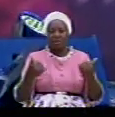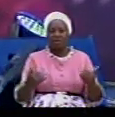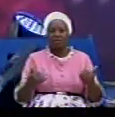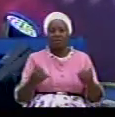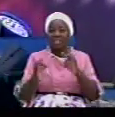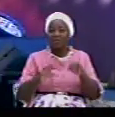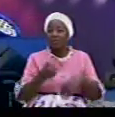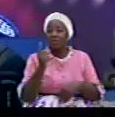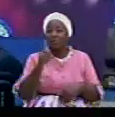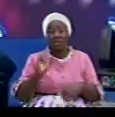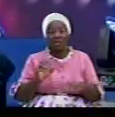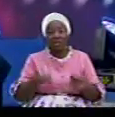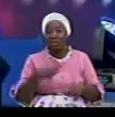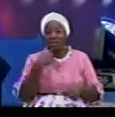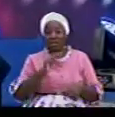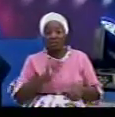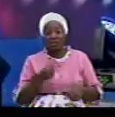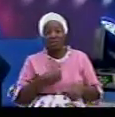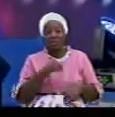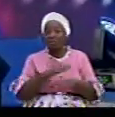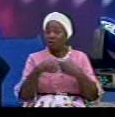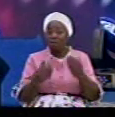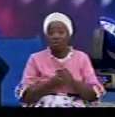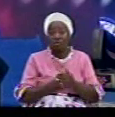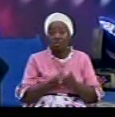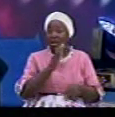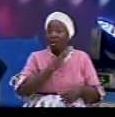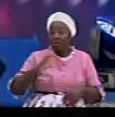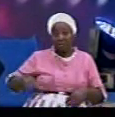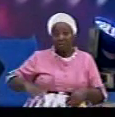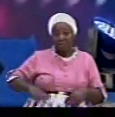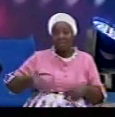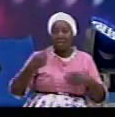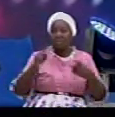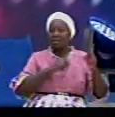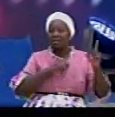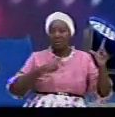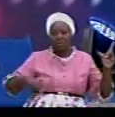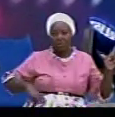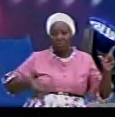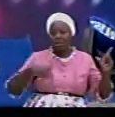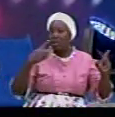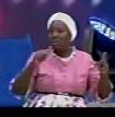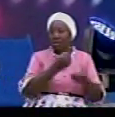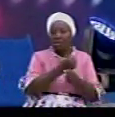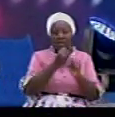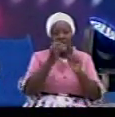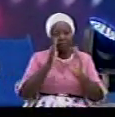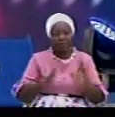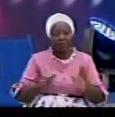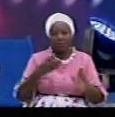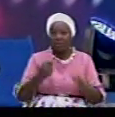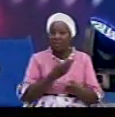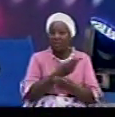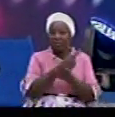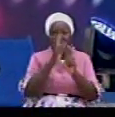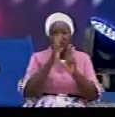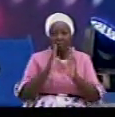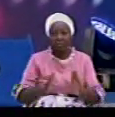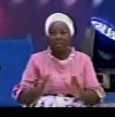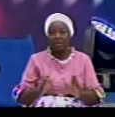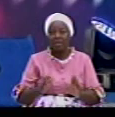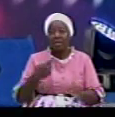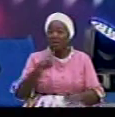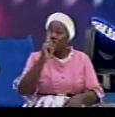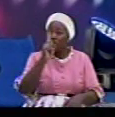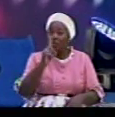Christ, the Lord, the Savior, the Redeemer, the one who